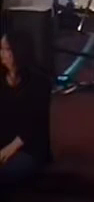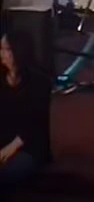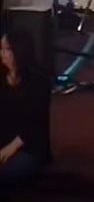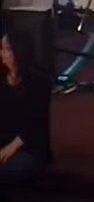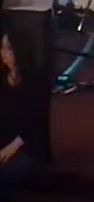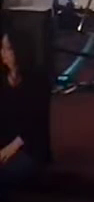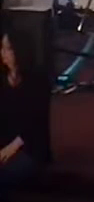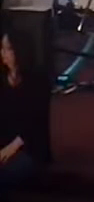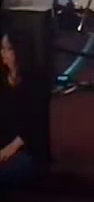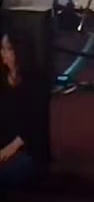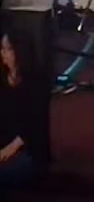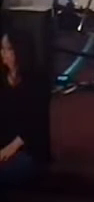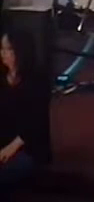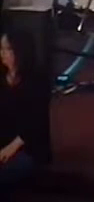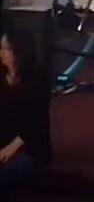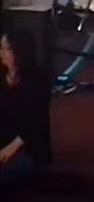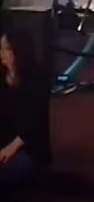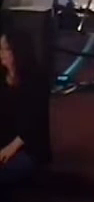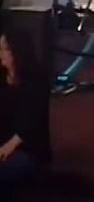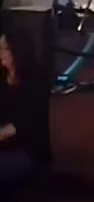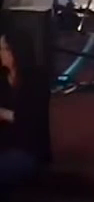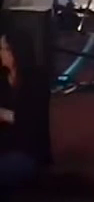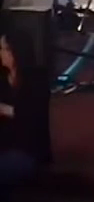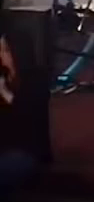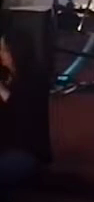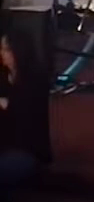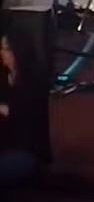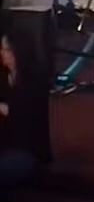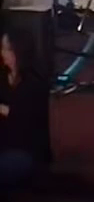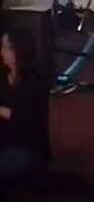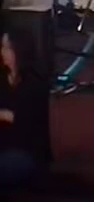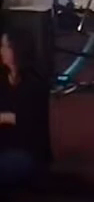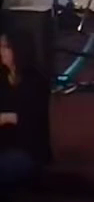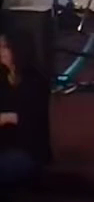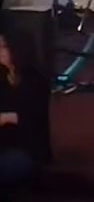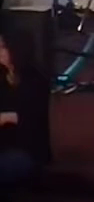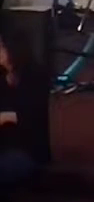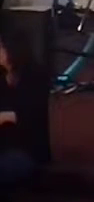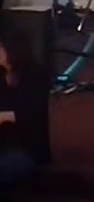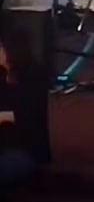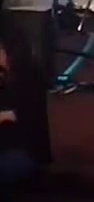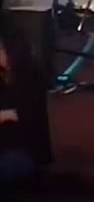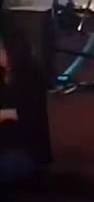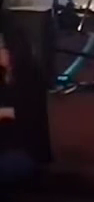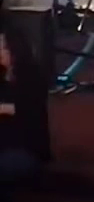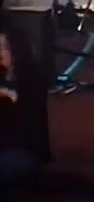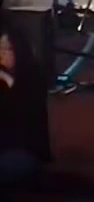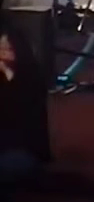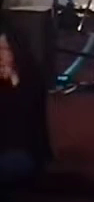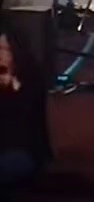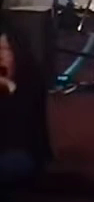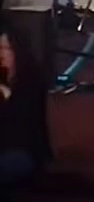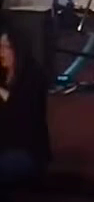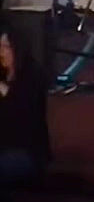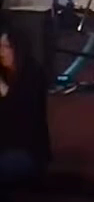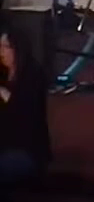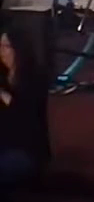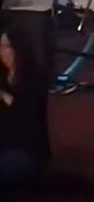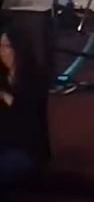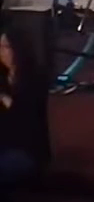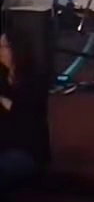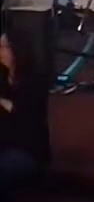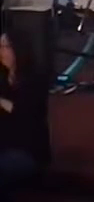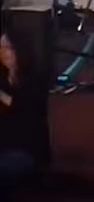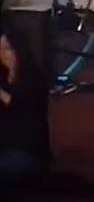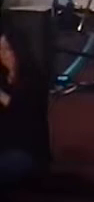one office. It's the elders of the church. You'll hear terms like bishop, pastor, elder, overseer. Those are all synonymous terms for